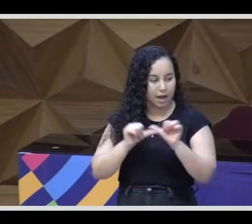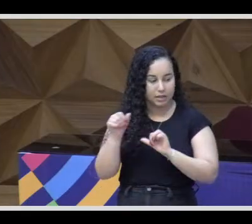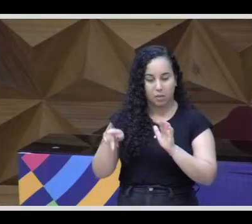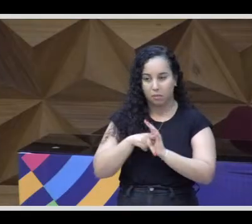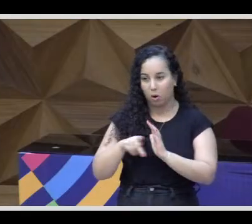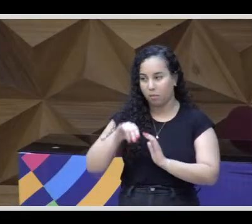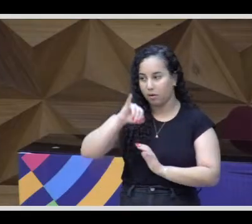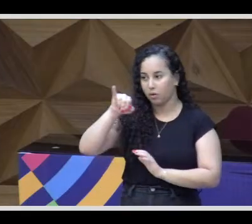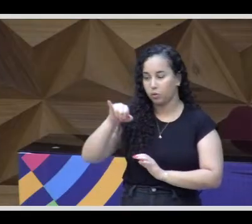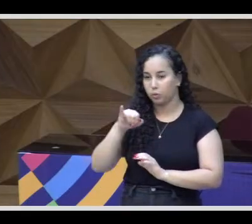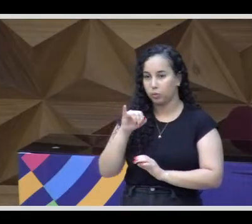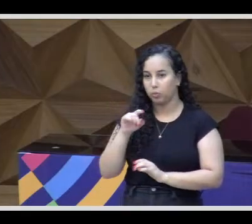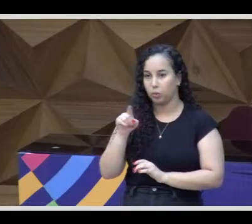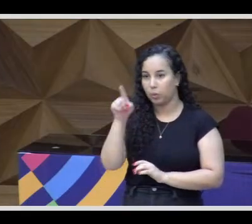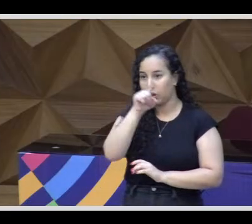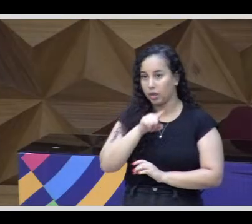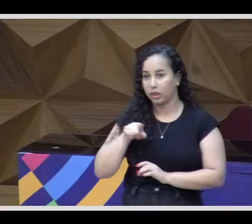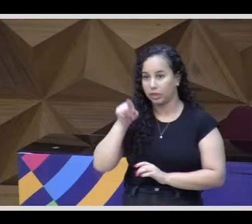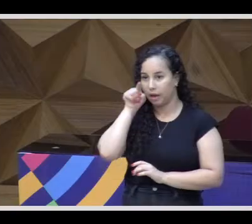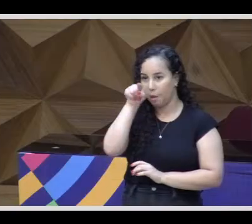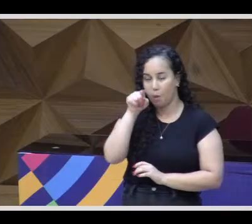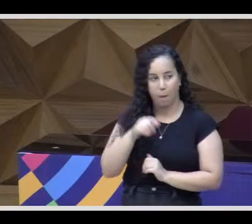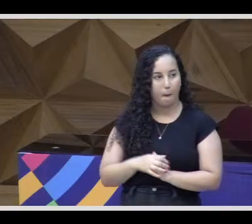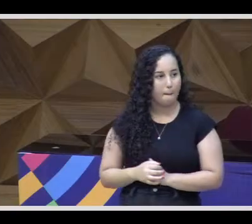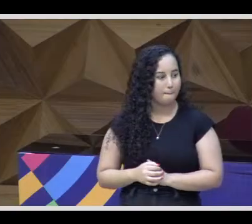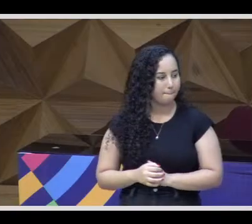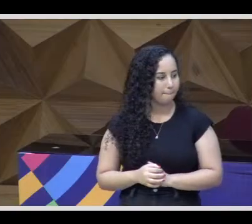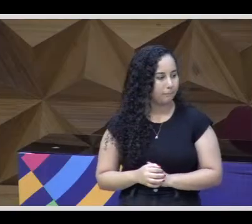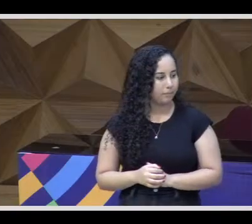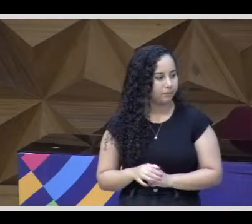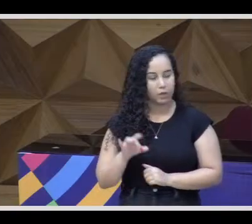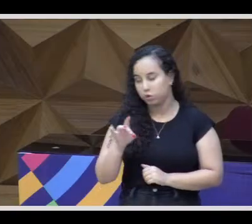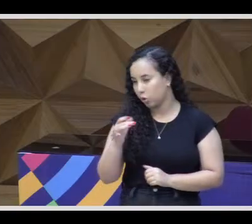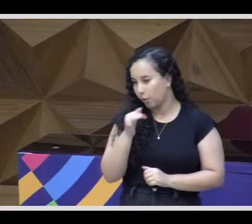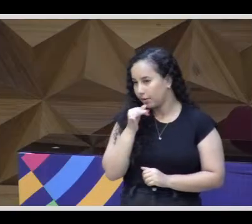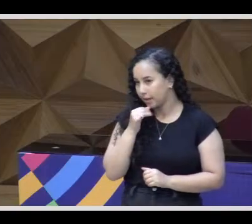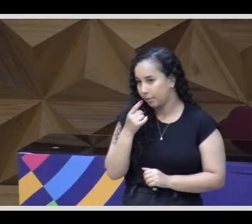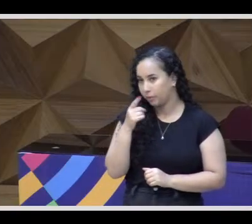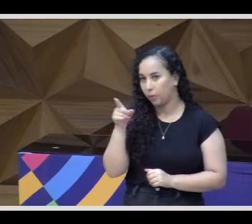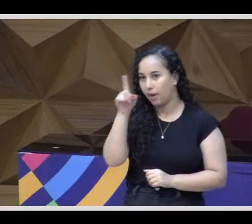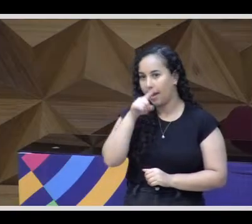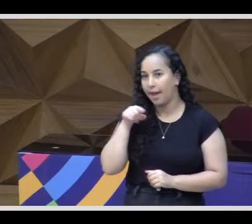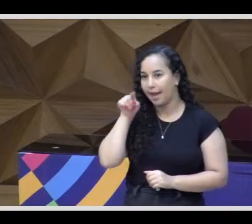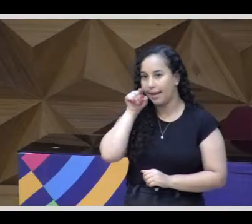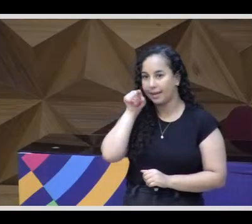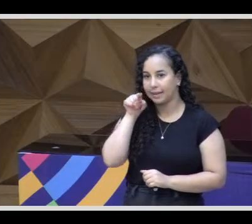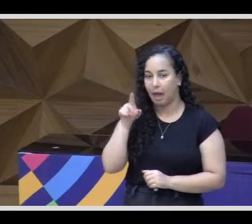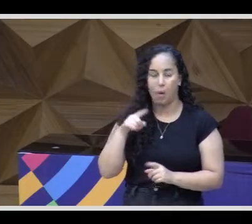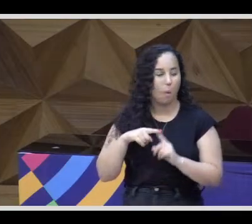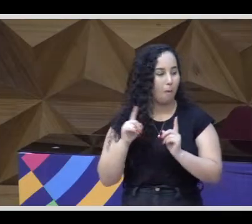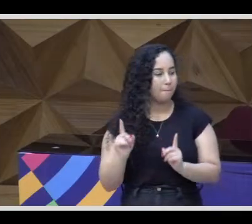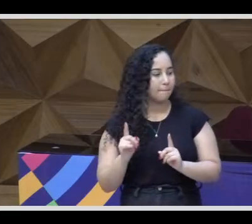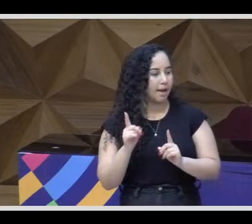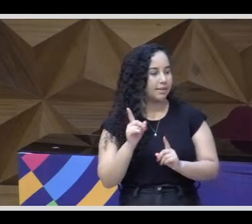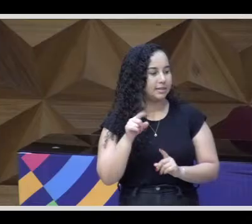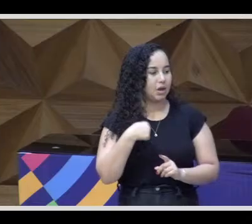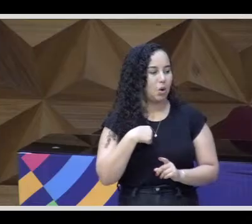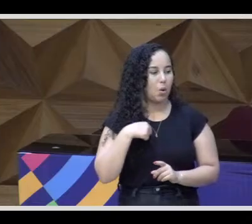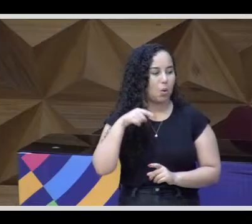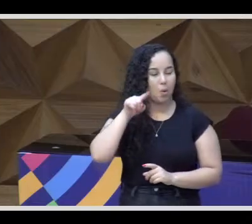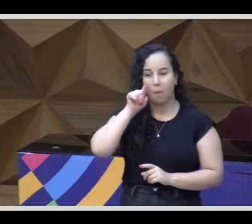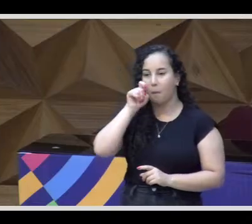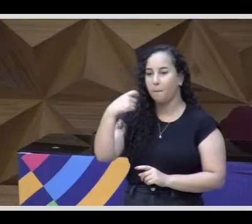this case, this is an example, of course. This is not real data, but let's say Itaú. And the dots are the